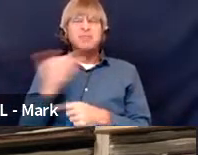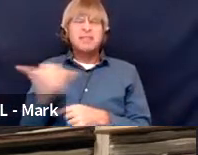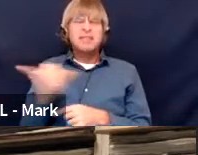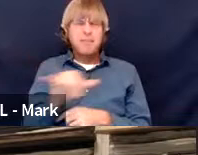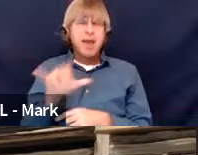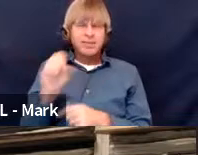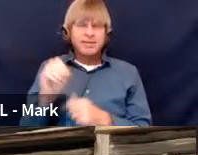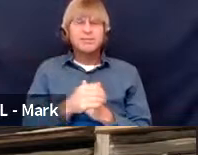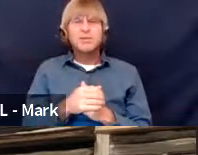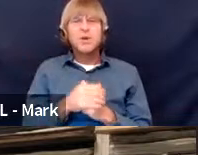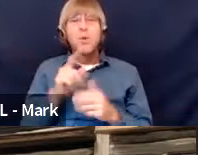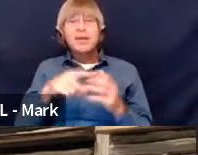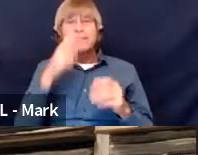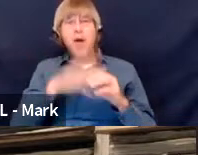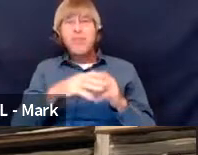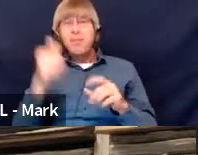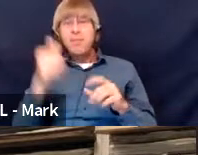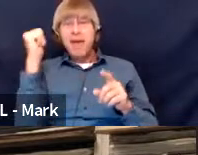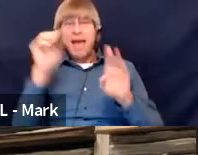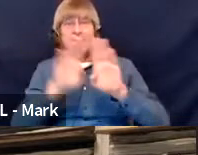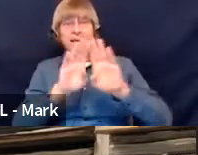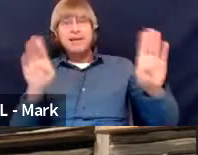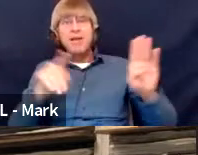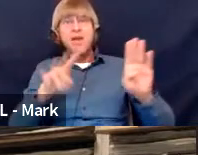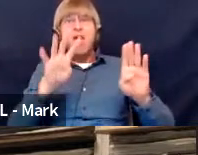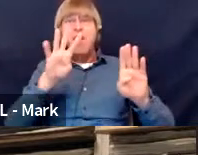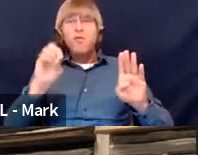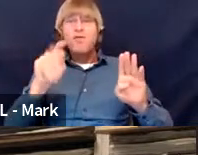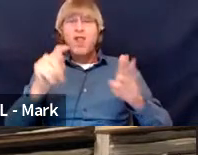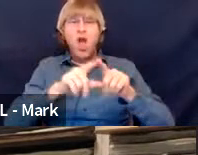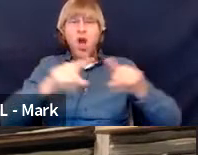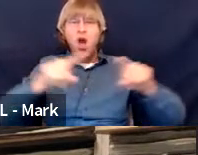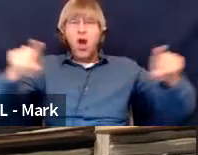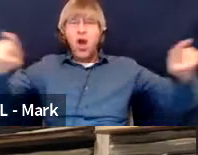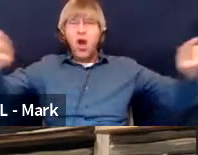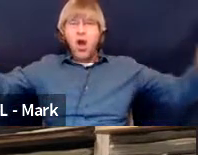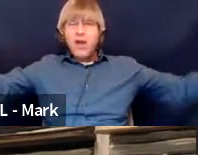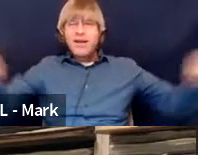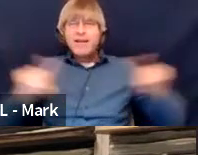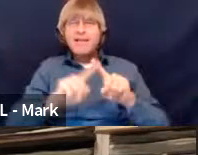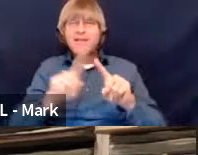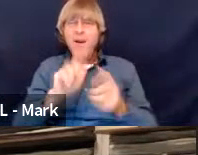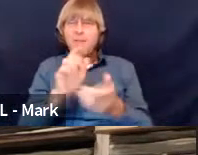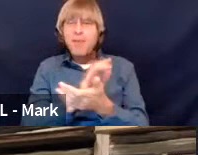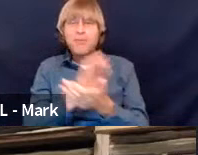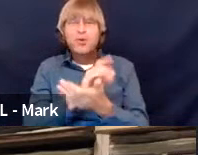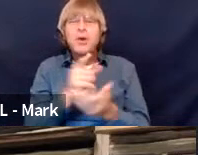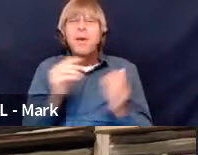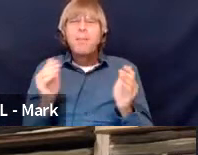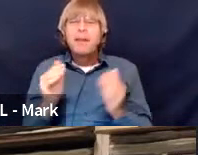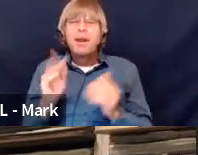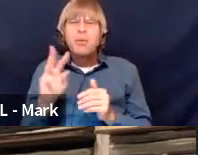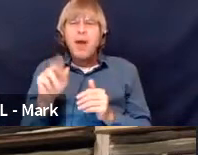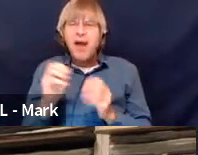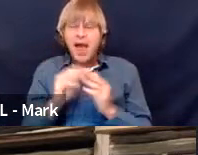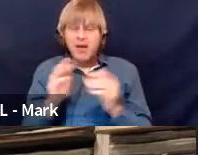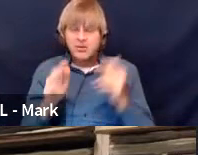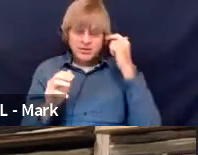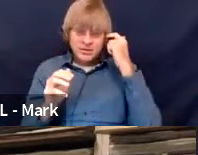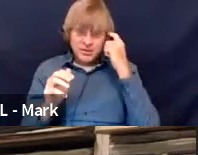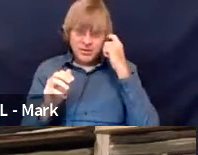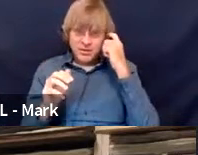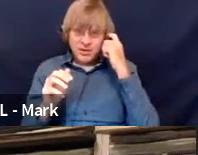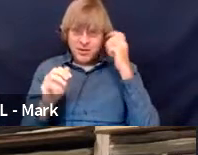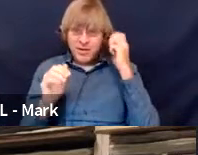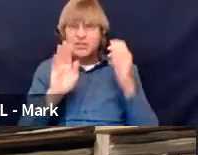So what you see along the back is a 40-foot long wall of paper samples. It's kind of like a mini warehouse. It is all of the